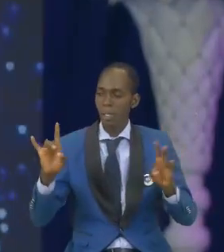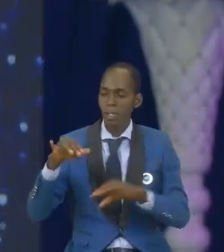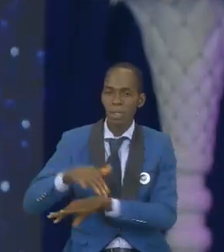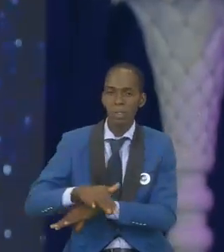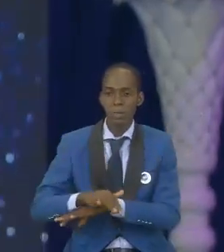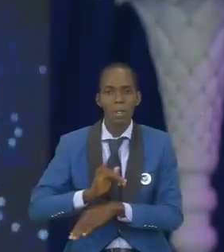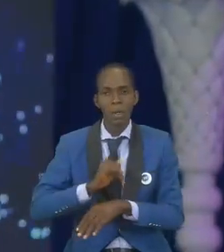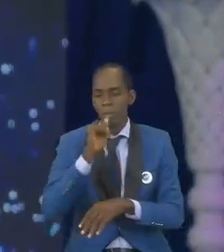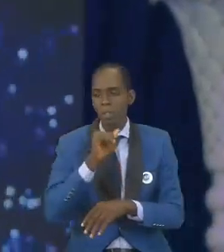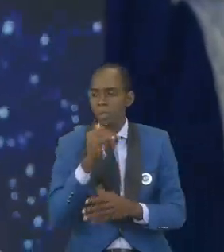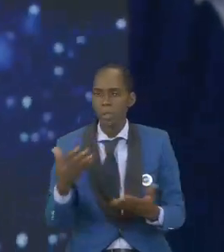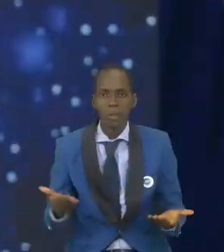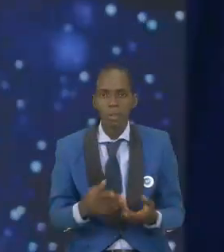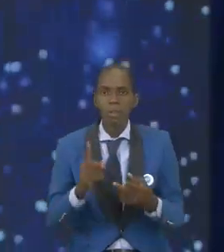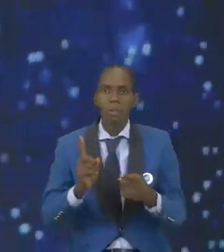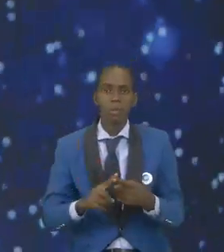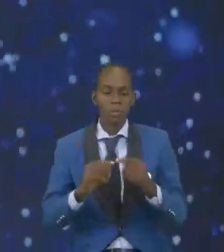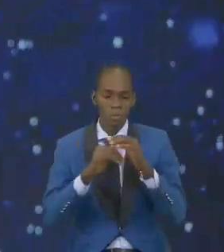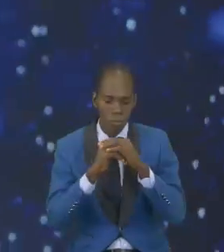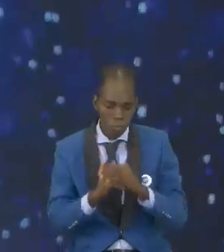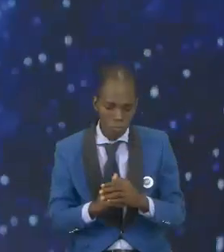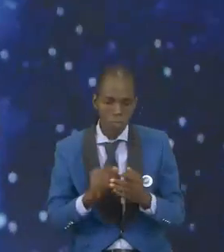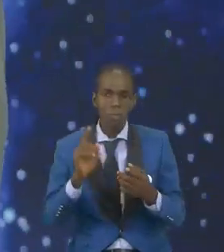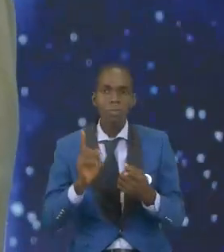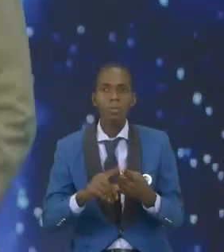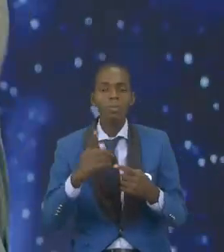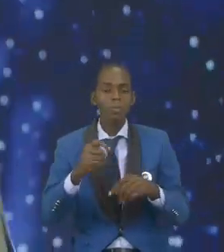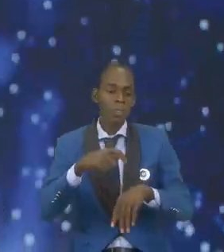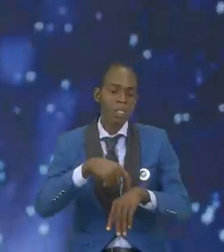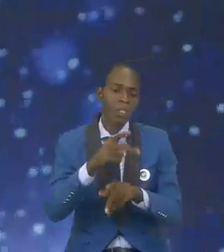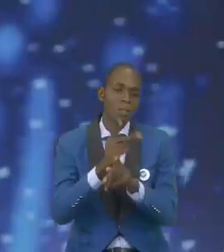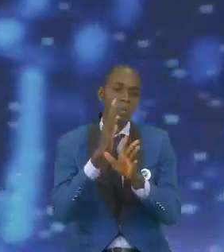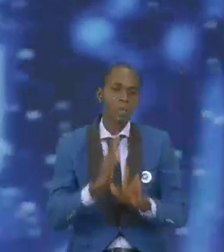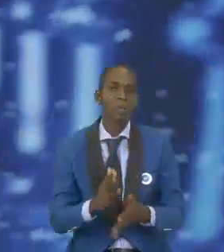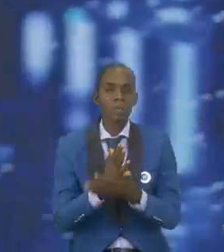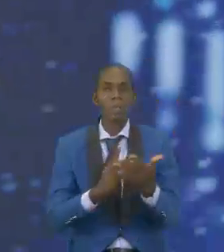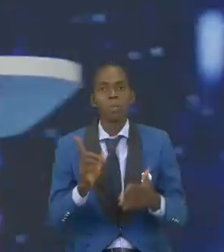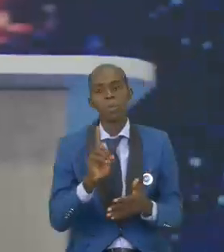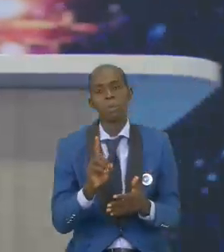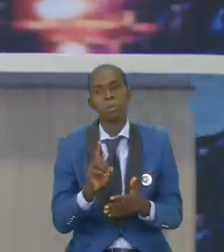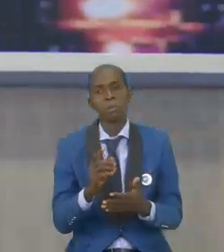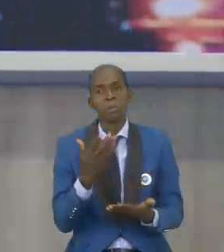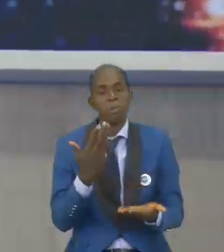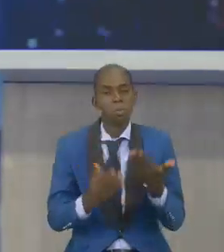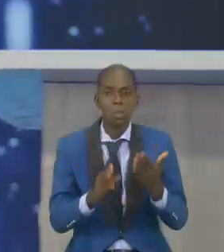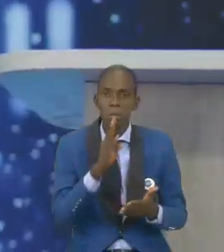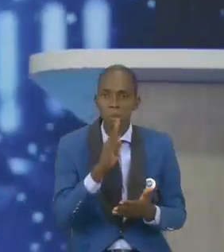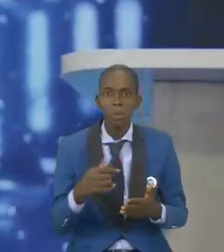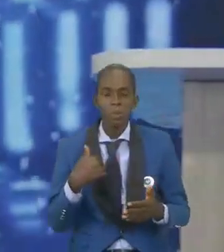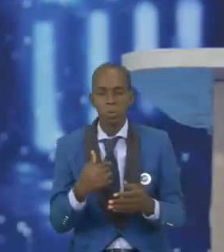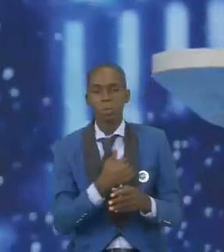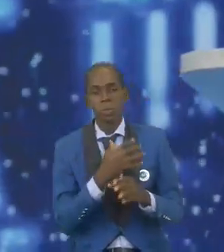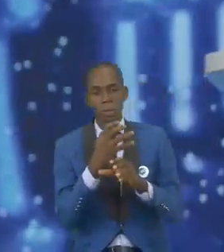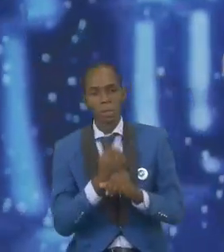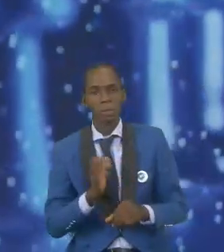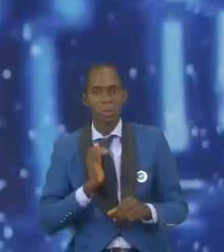timekeeper somewhere, that whether we achieve our purpose or not, hurry up and finish, hurry up and finish, let the next